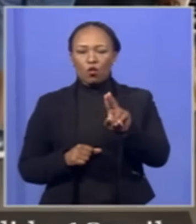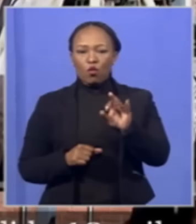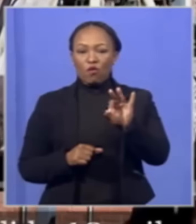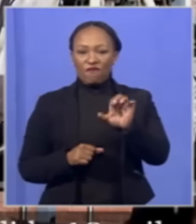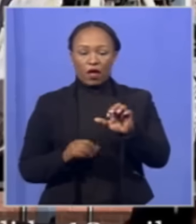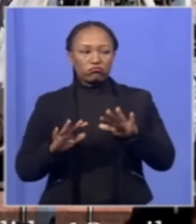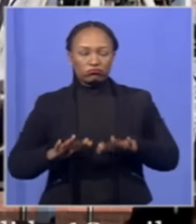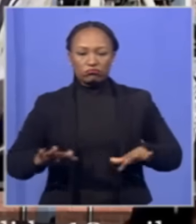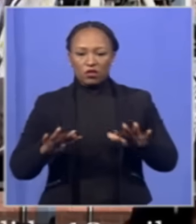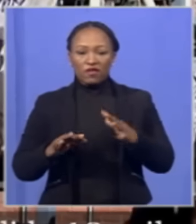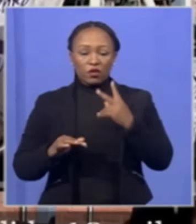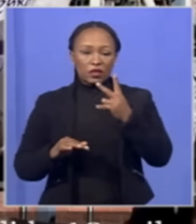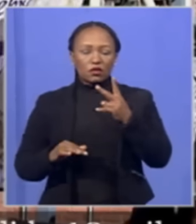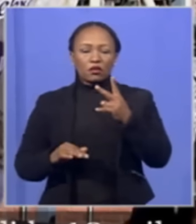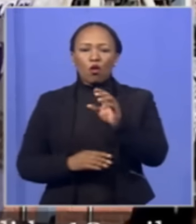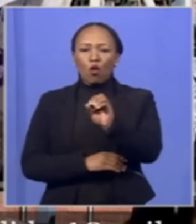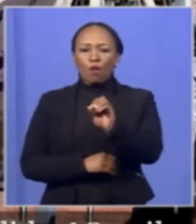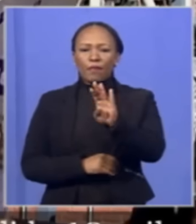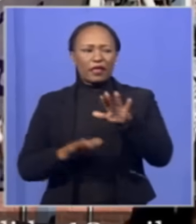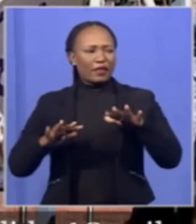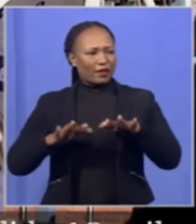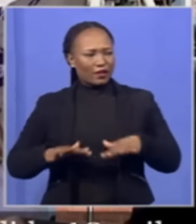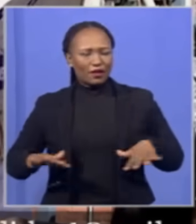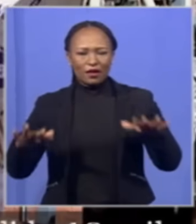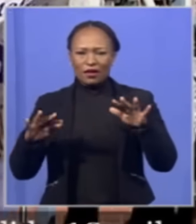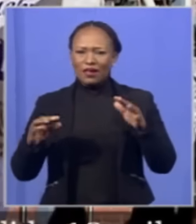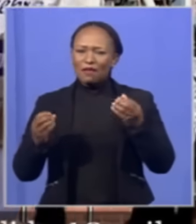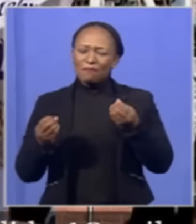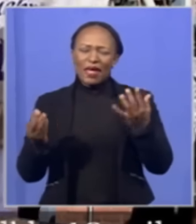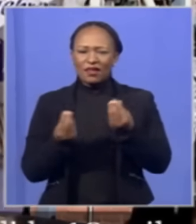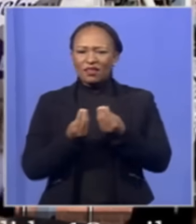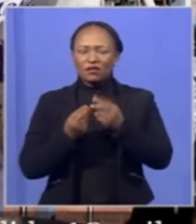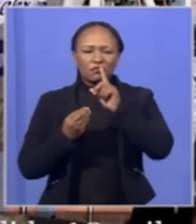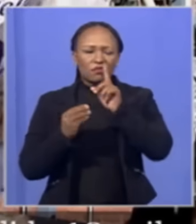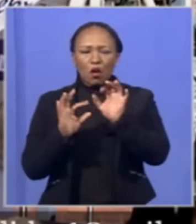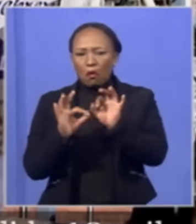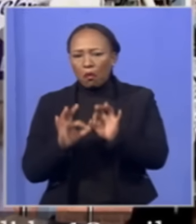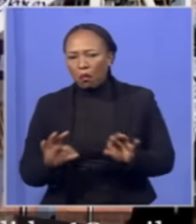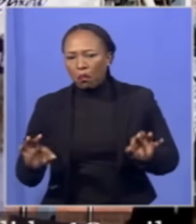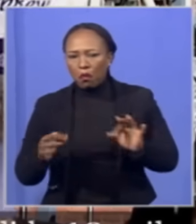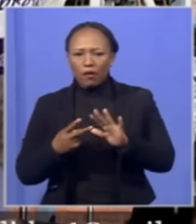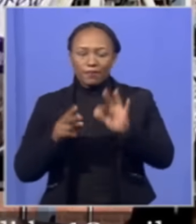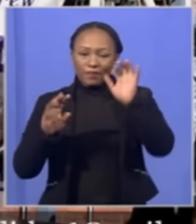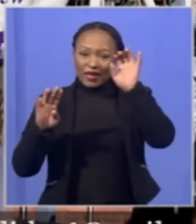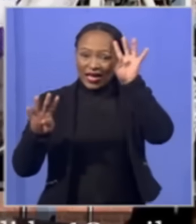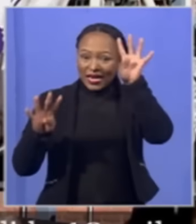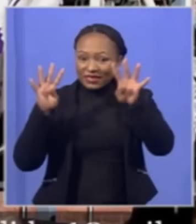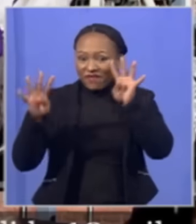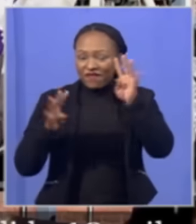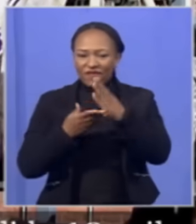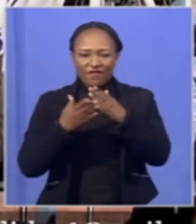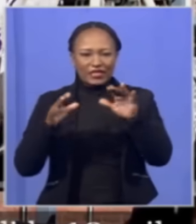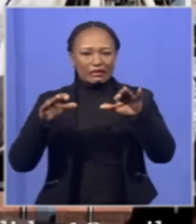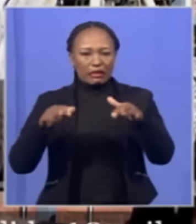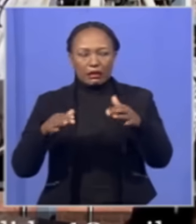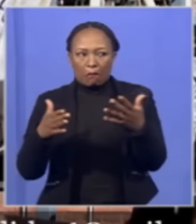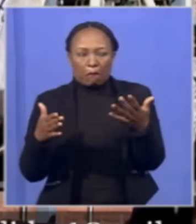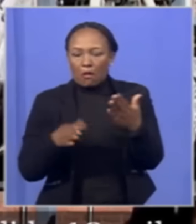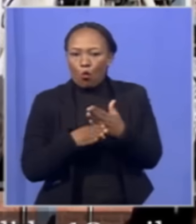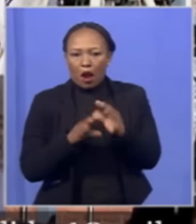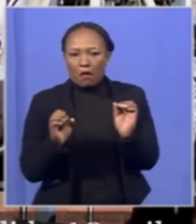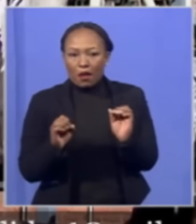Bloemfontein, especially around Bloemfontein. Go ntse go didimetse thata. The creative sector ntse sa kry mmereko e. So now e tla bontsha go tla nna le di